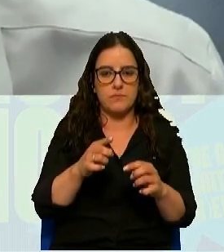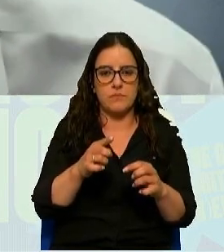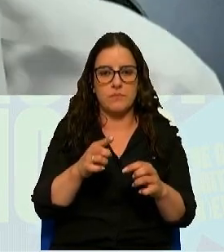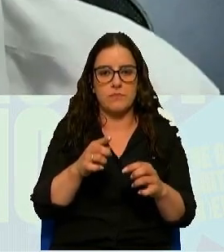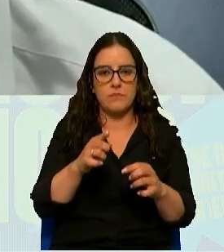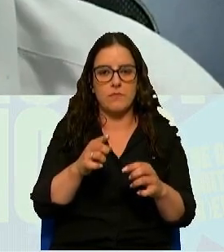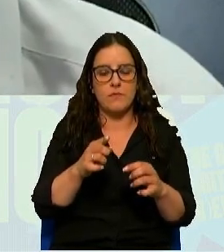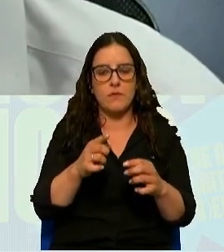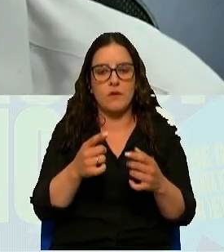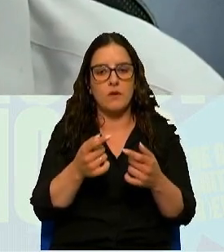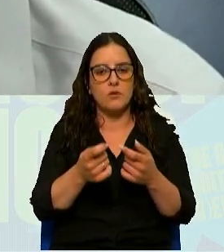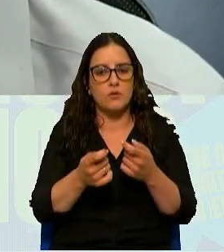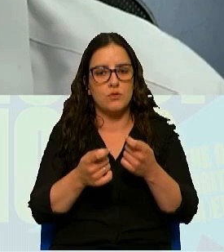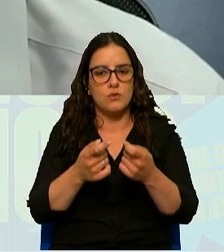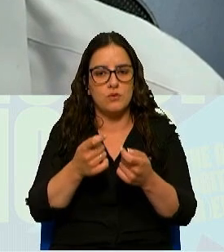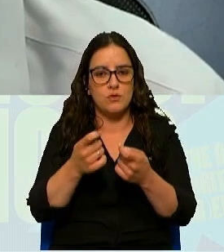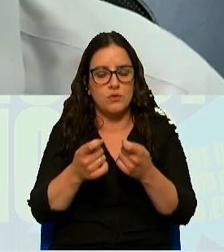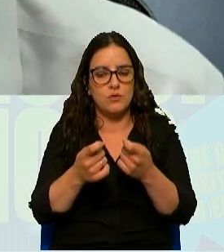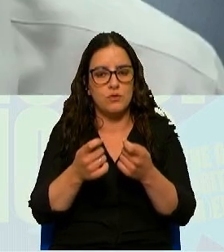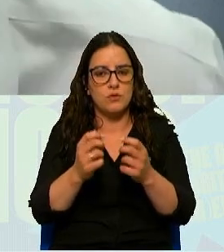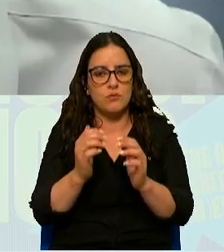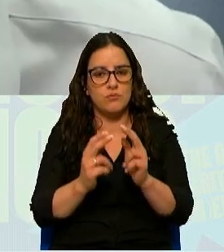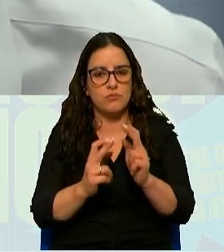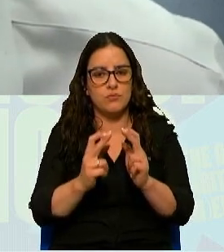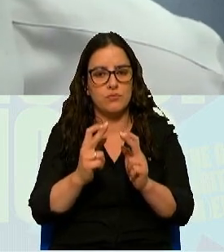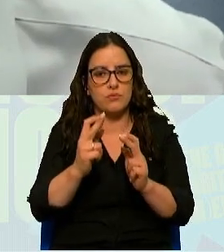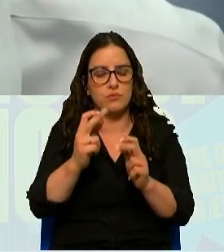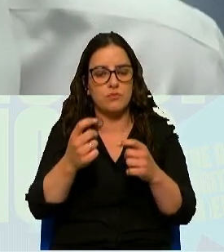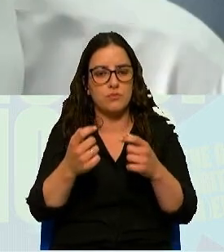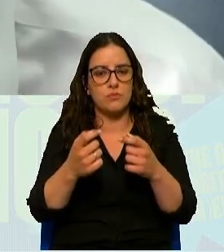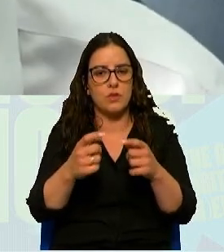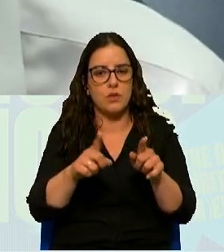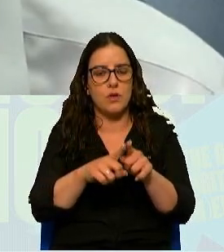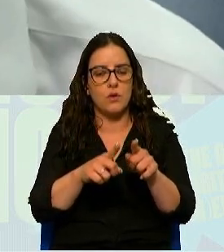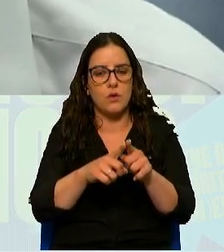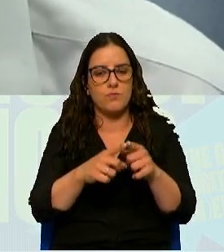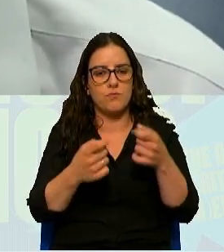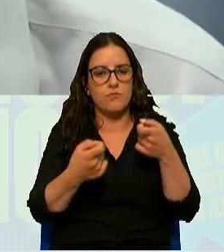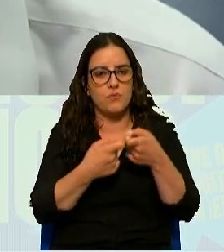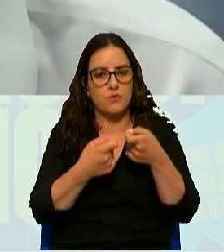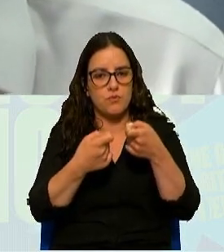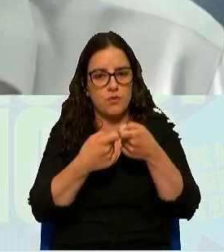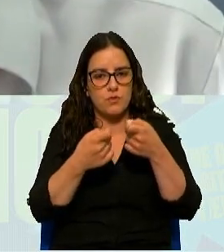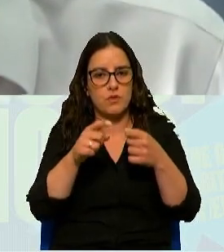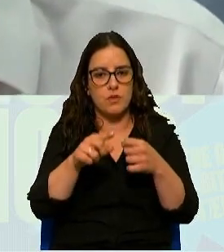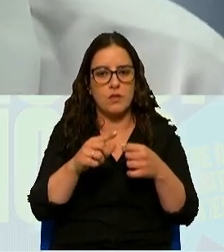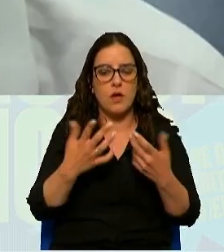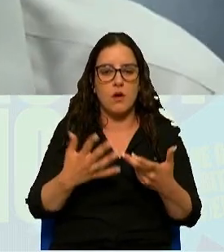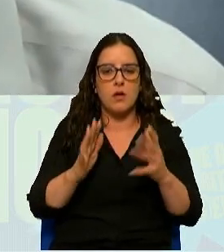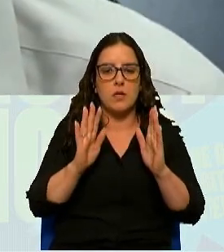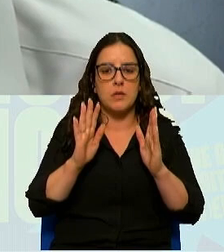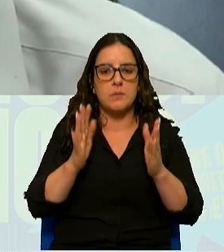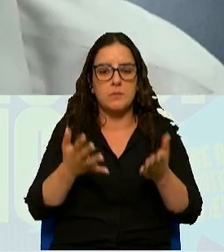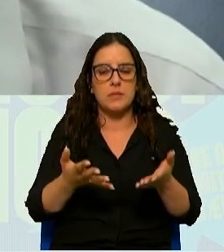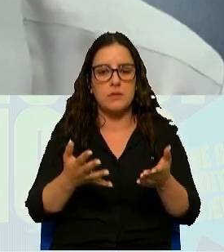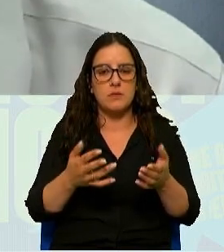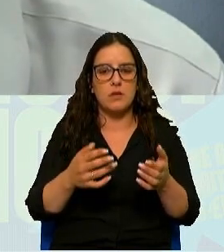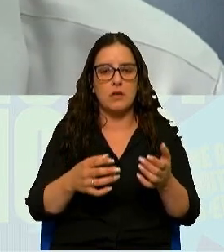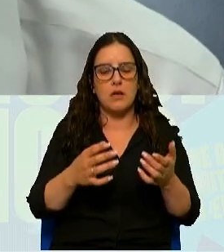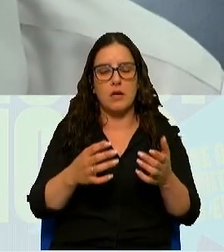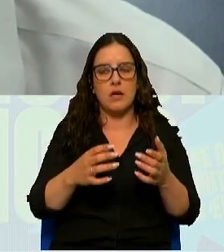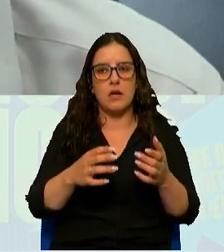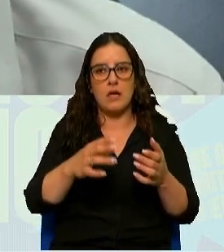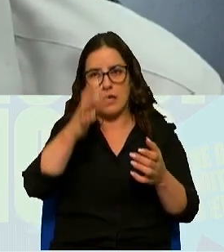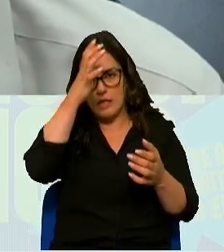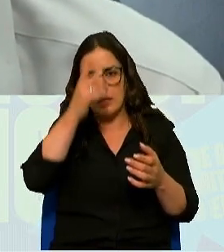smaller increase in your percentage accuracy. What we need now is trustable AI. We don't need accurate AI. We